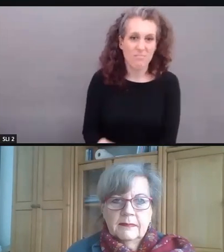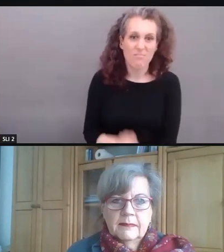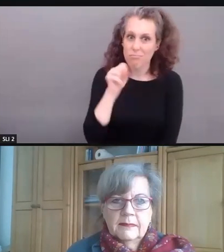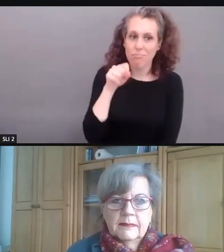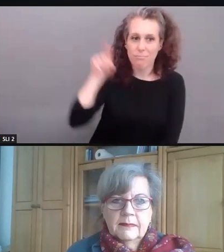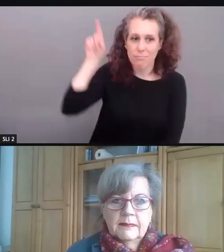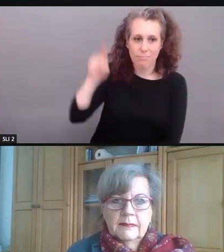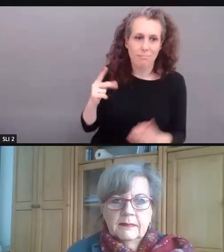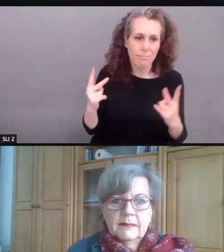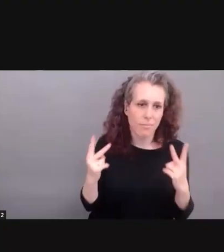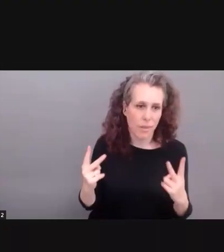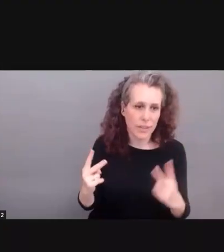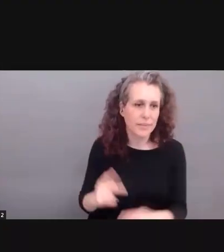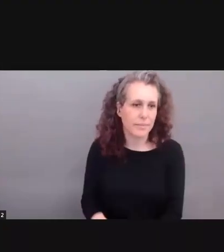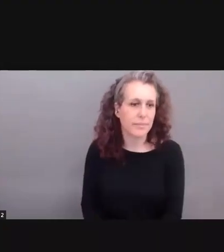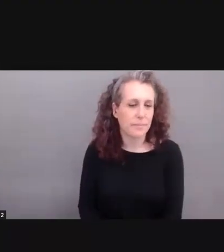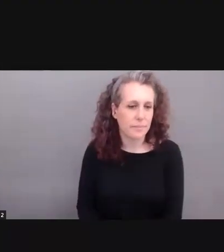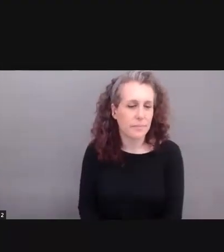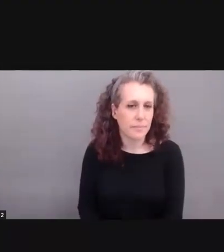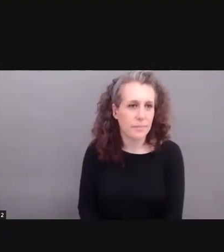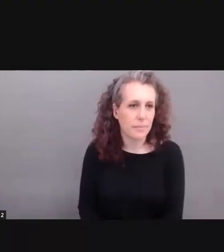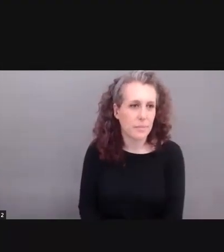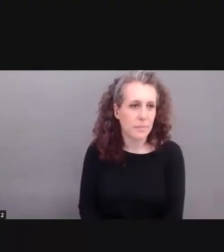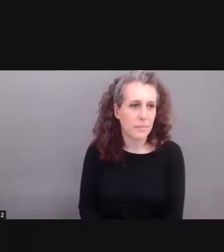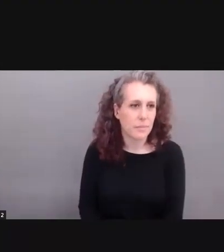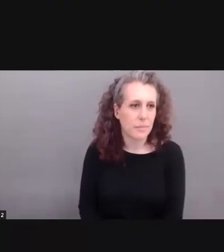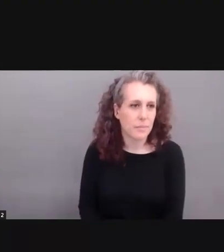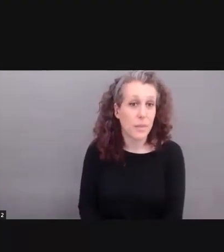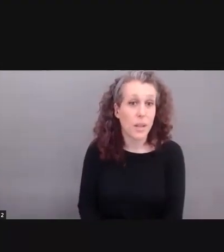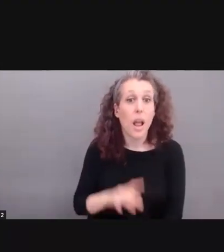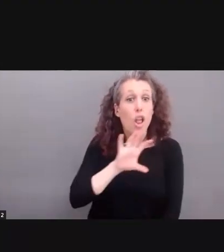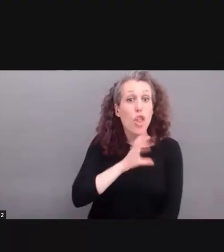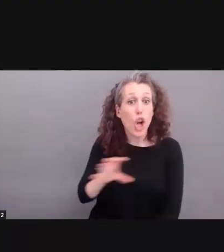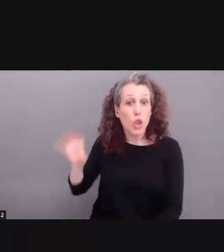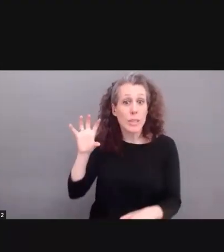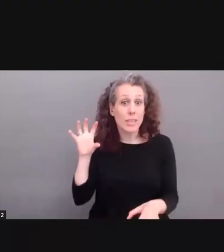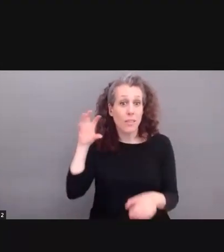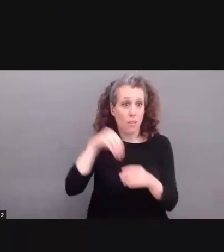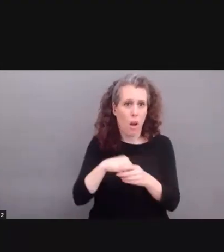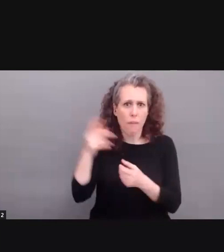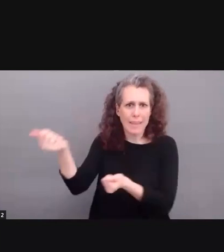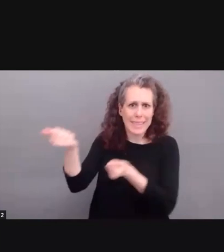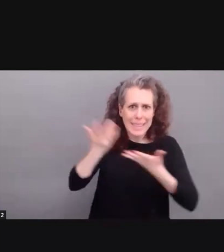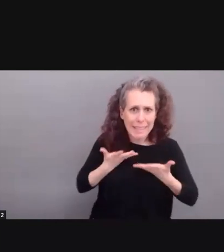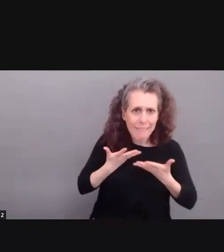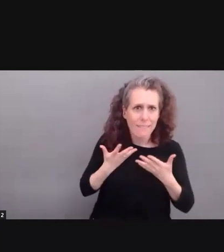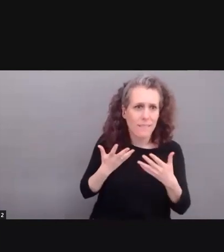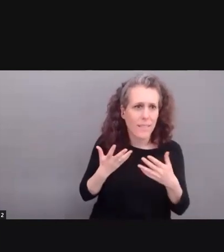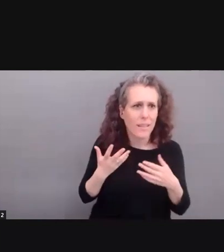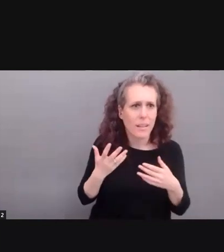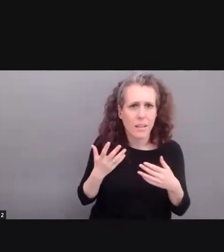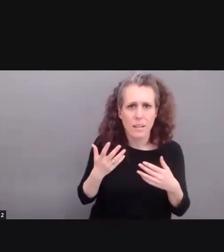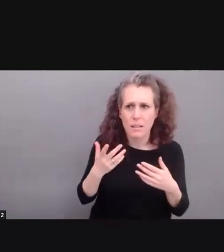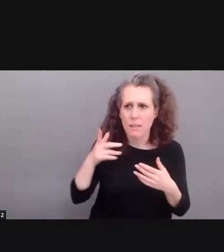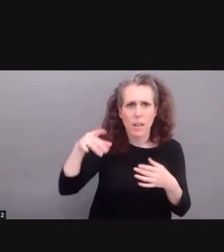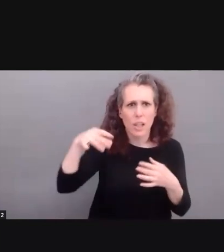we've provided, all these countries that have participated have provided the user with a very extensive